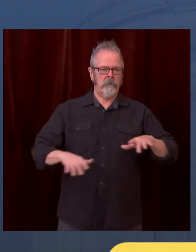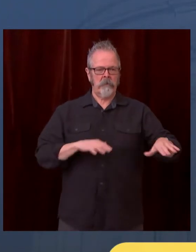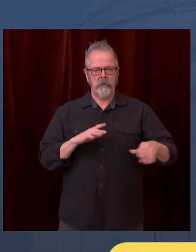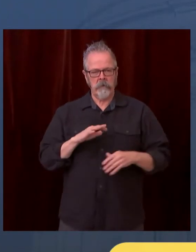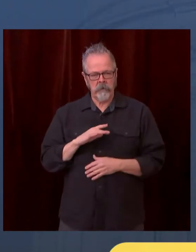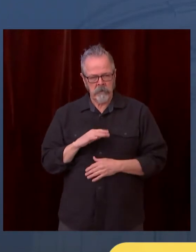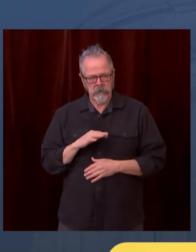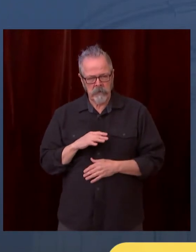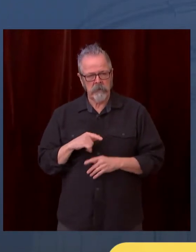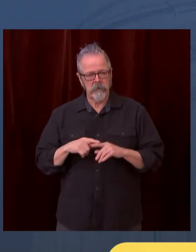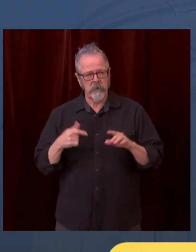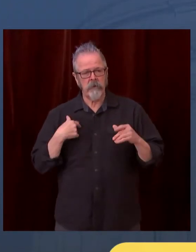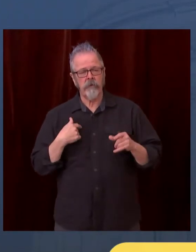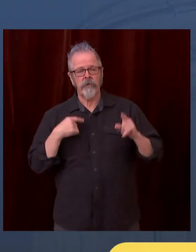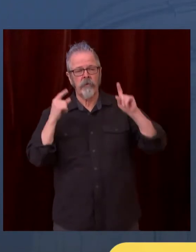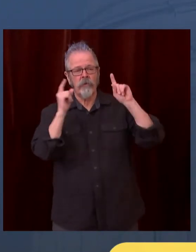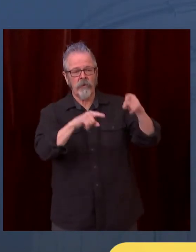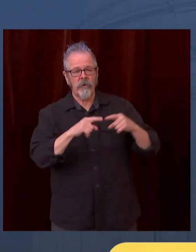I think he was a math teacher,